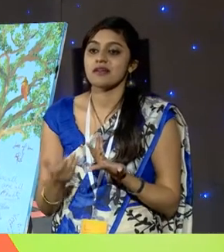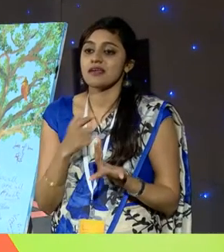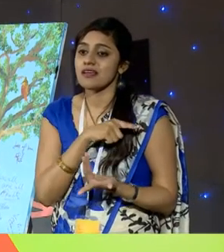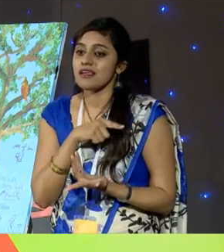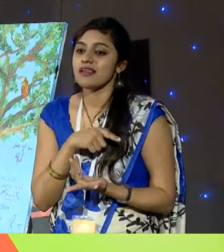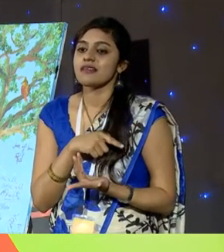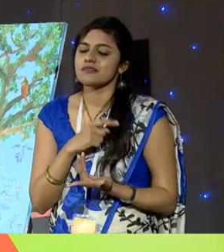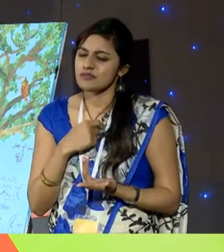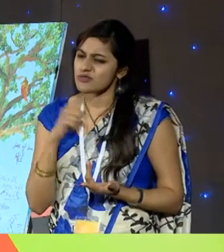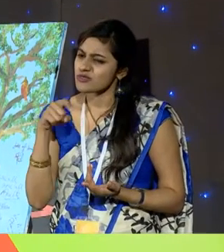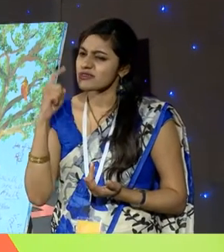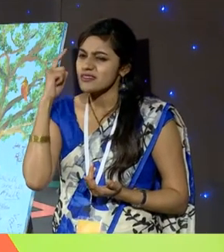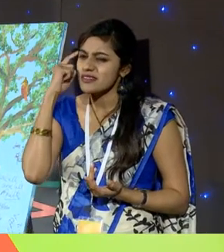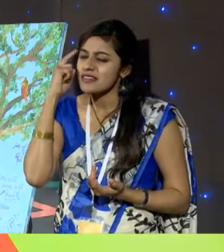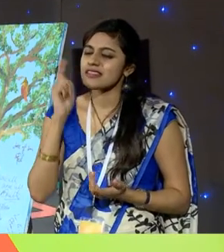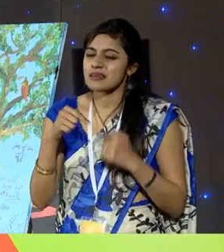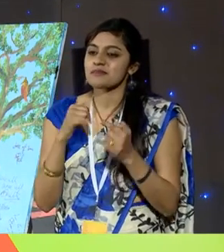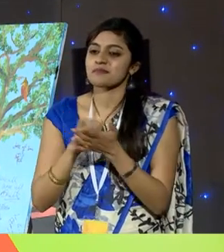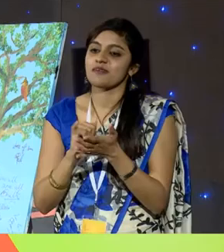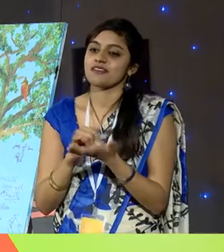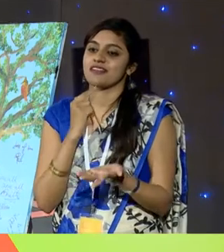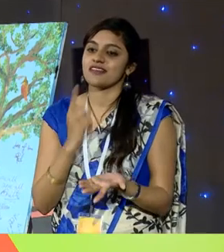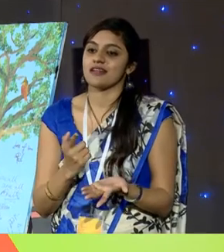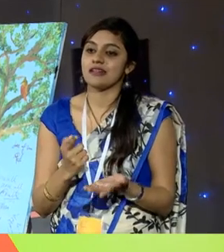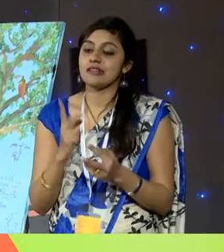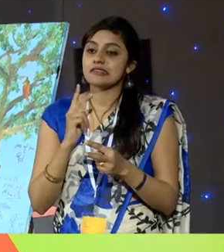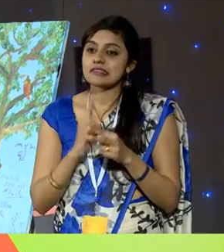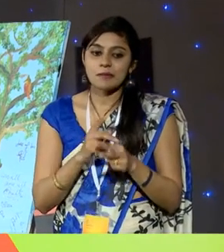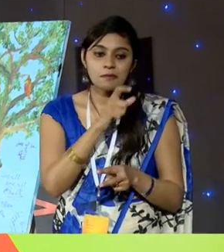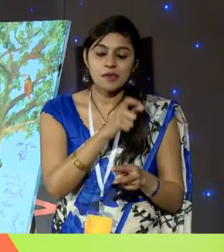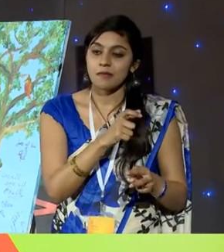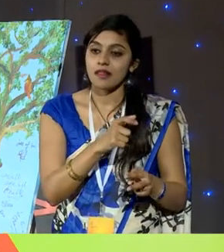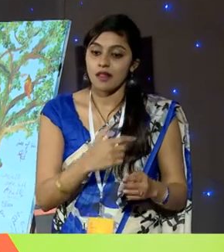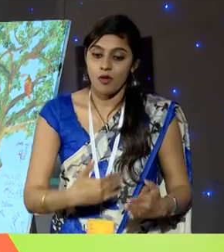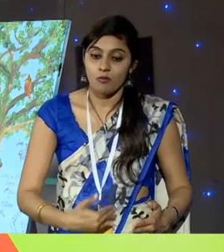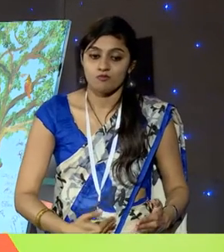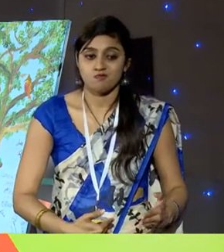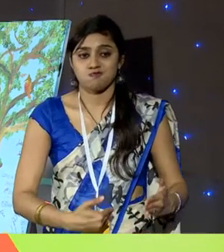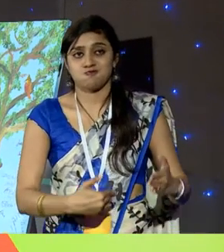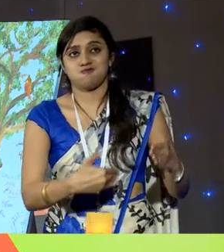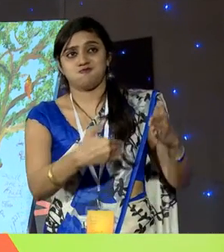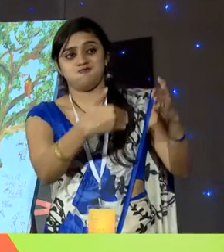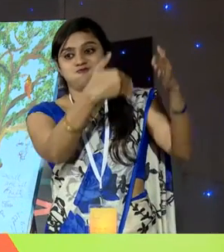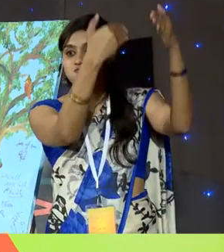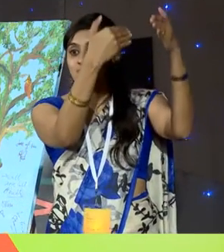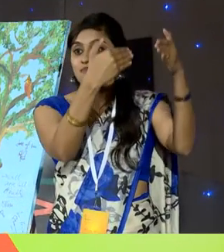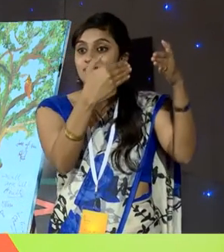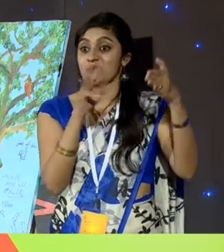on this, you know? I would like you to reflect on this. And you know that not all our experiences are